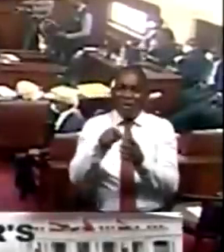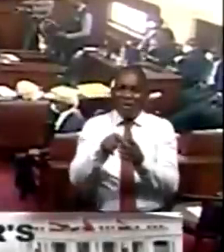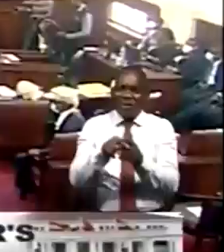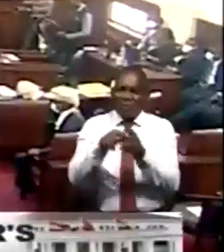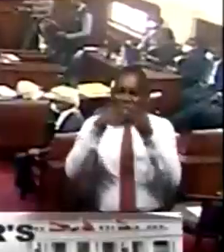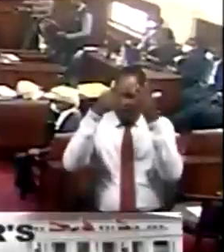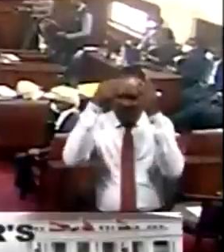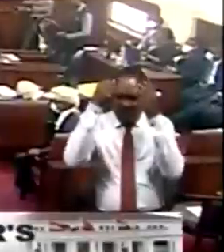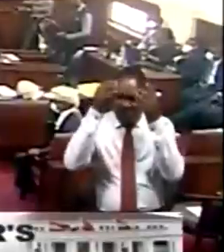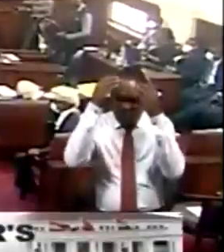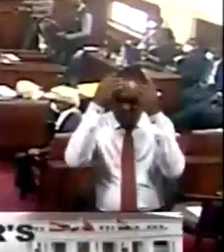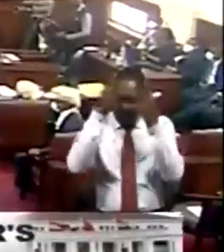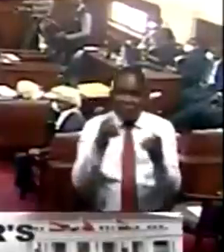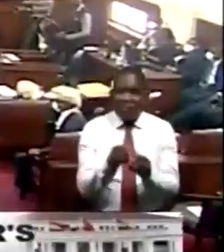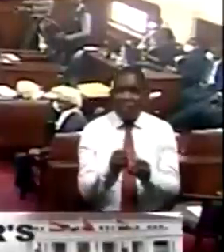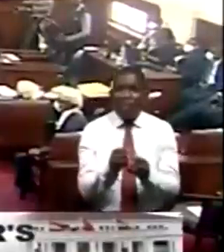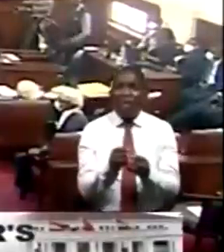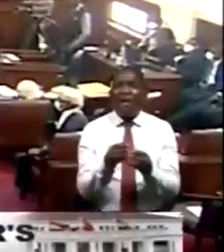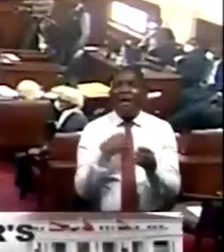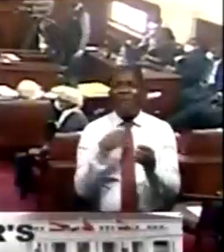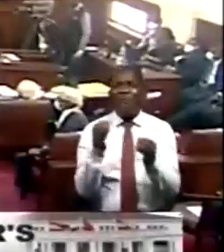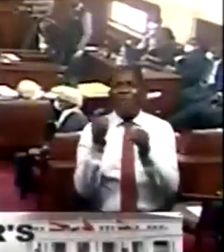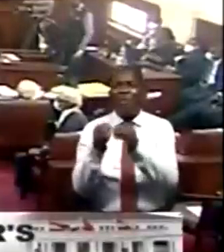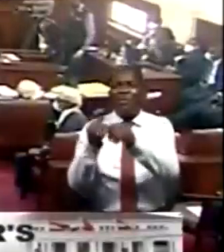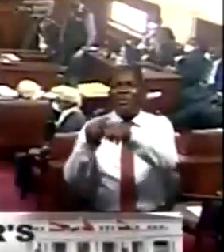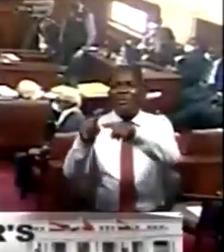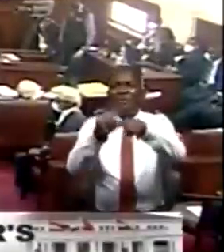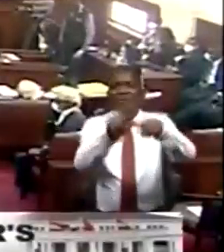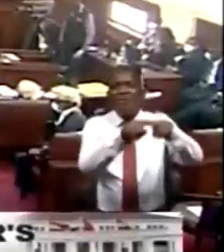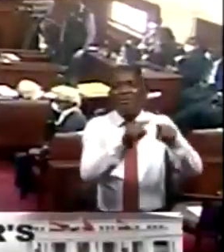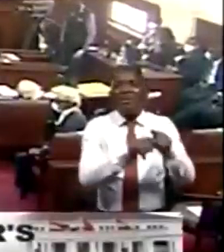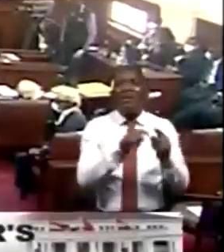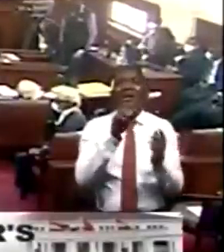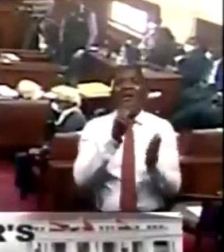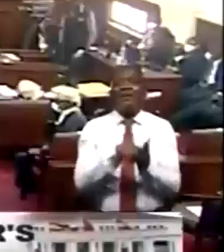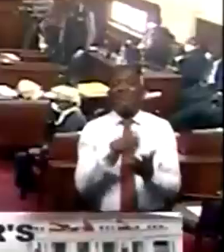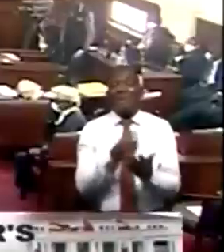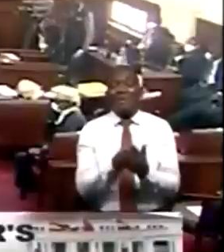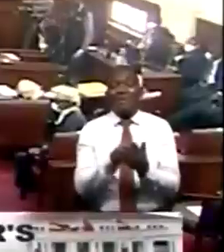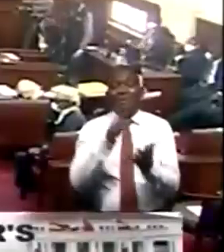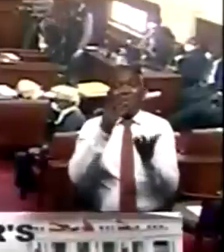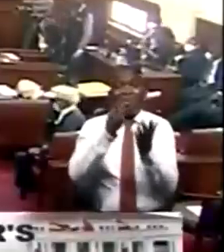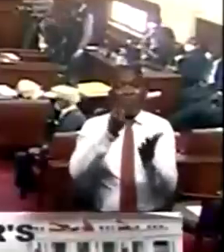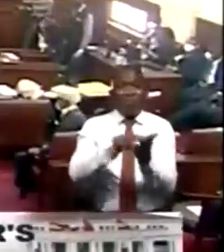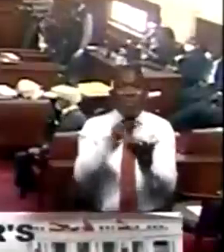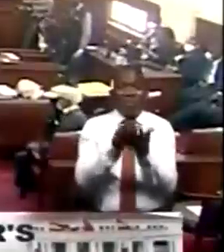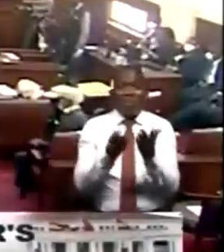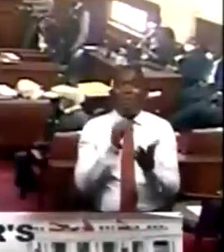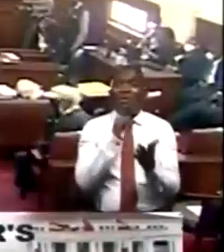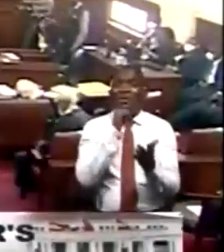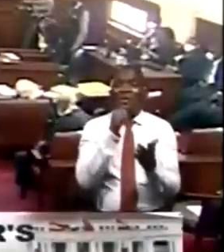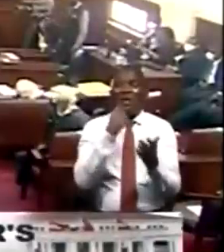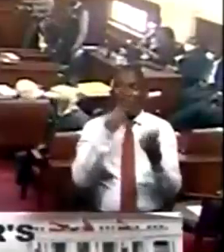evidence. There may be a mass of evidence, and the witness may not have a ready knowledge of